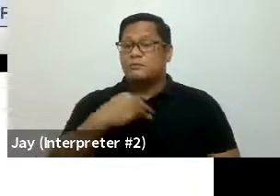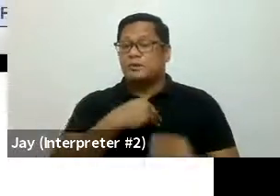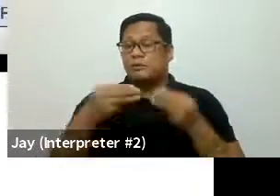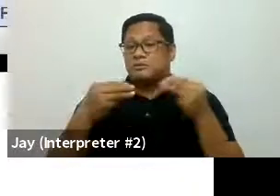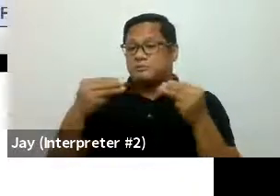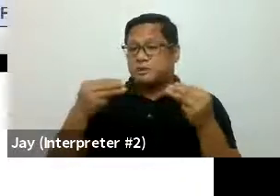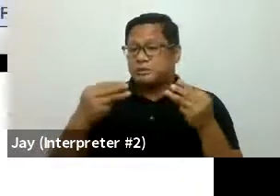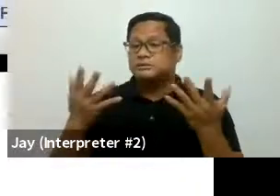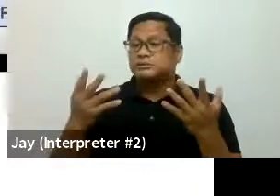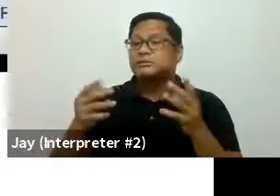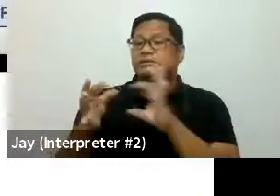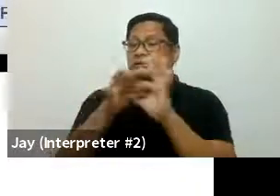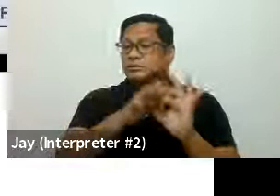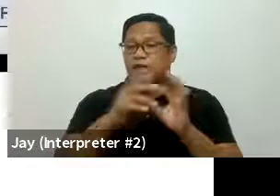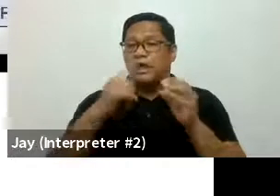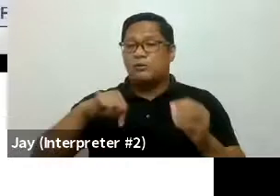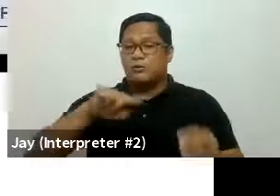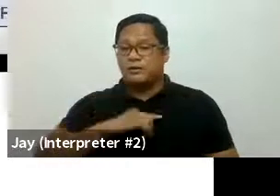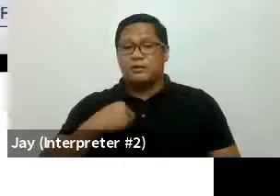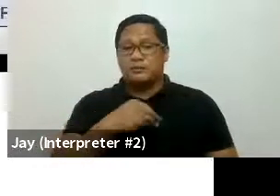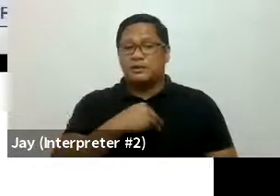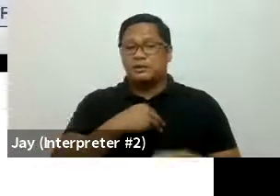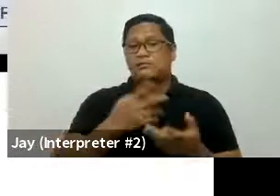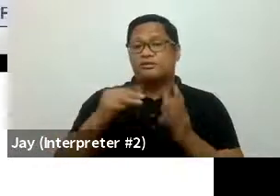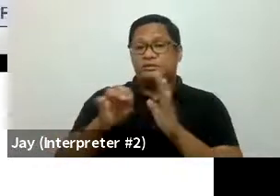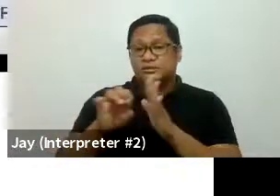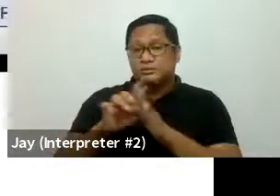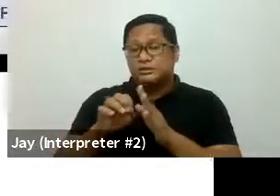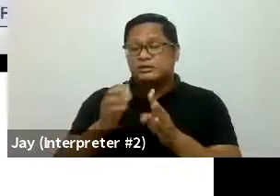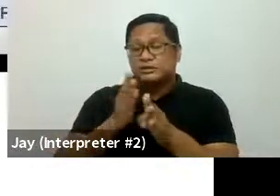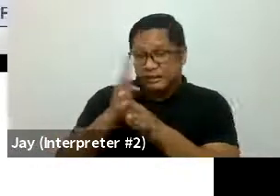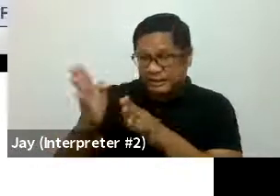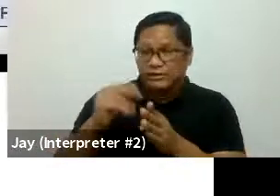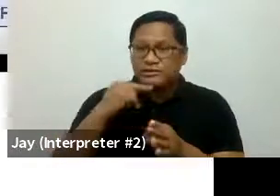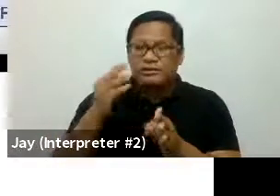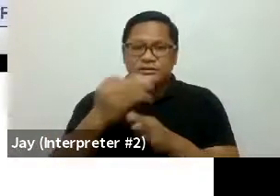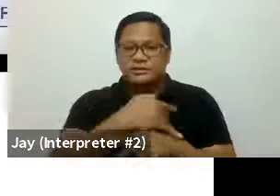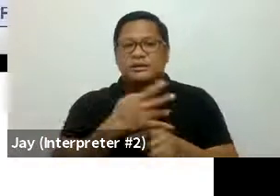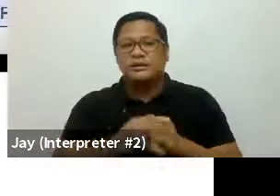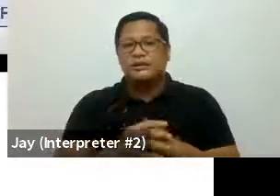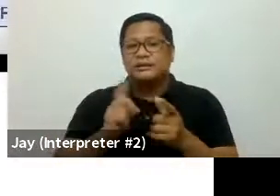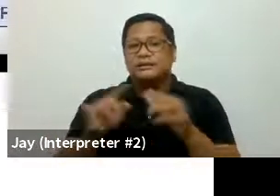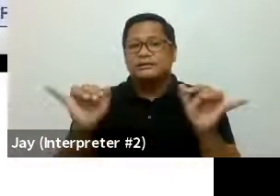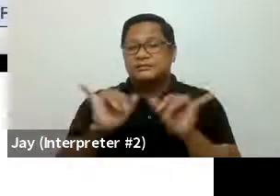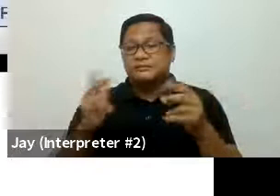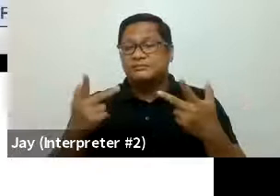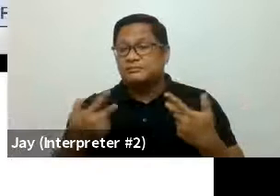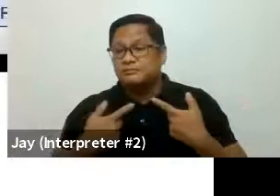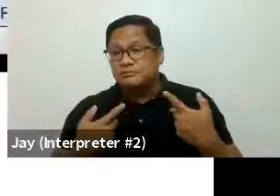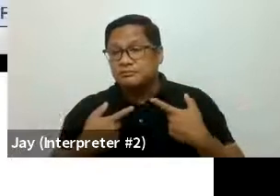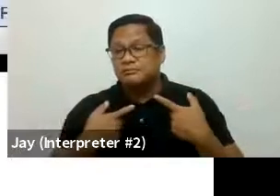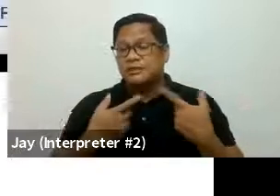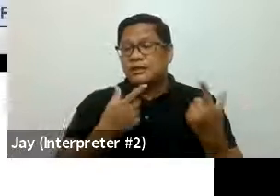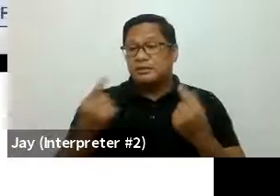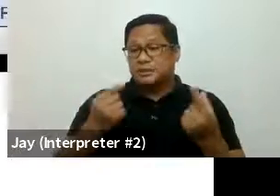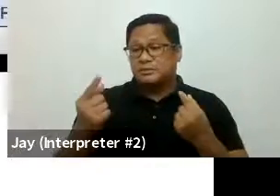to our membership types like the direct and the indirect. And we have actually already have implemented